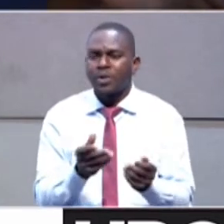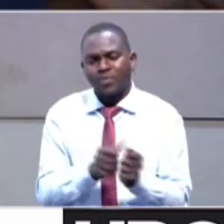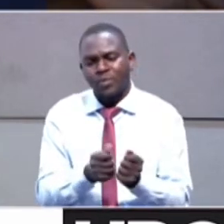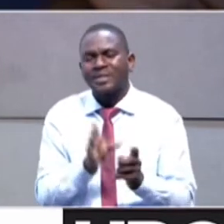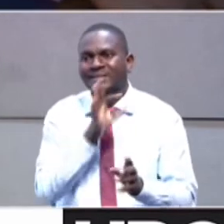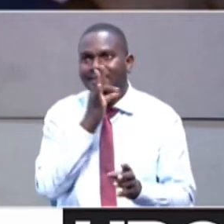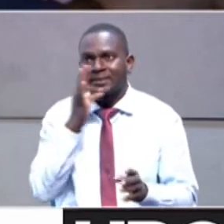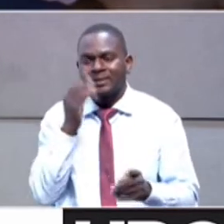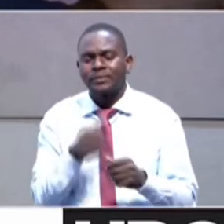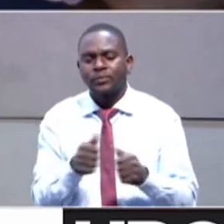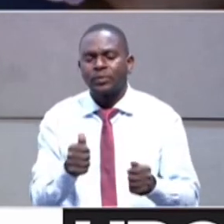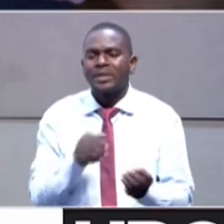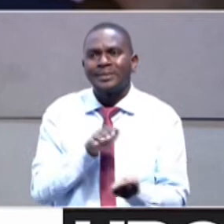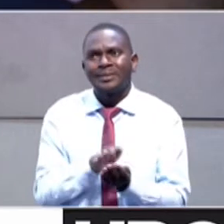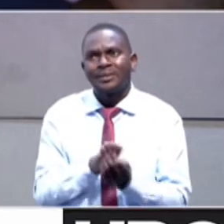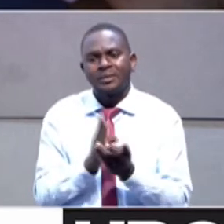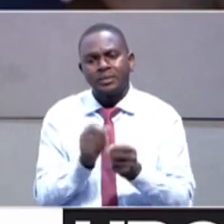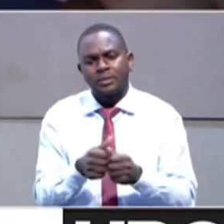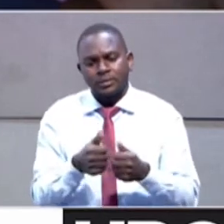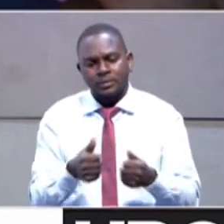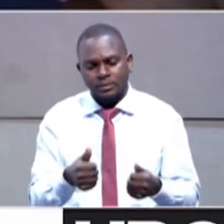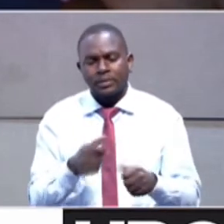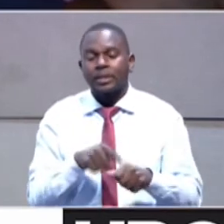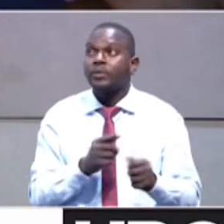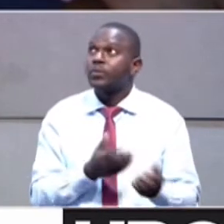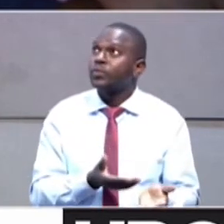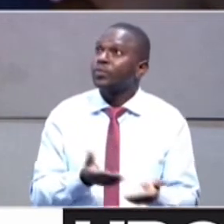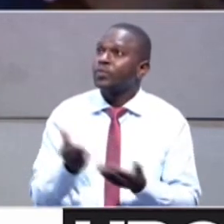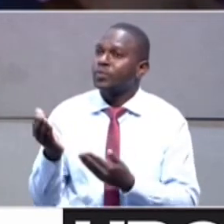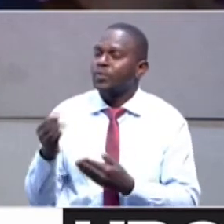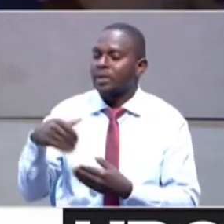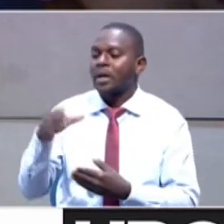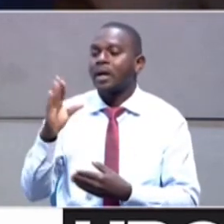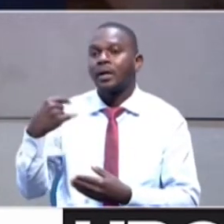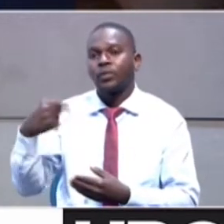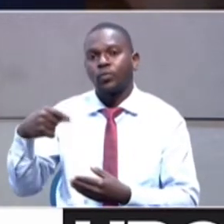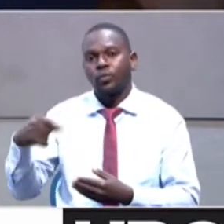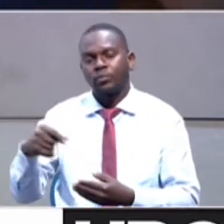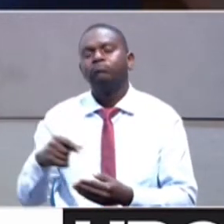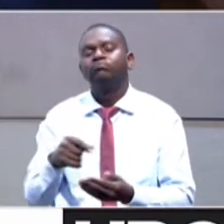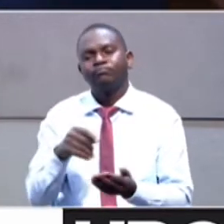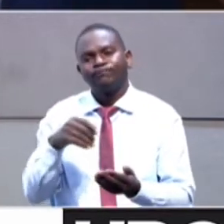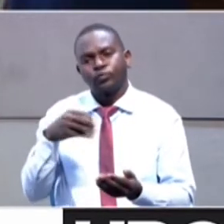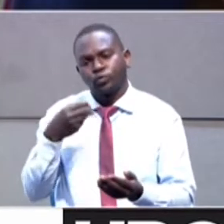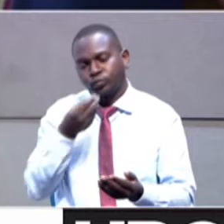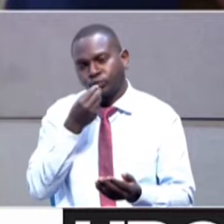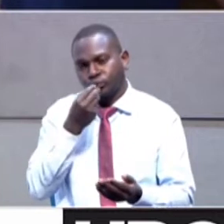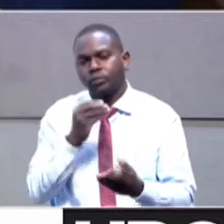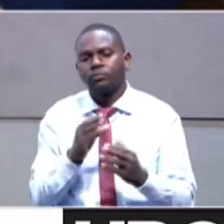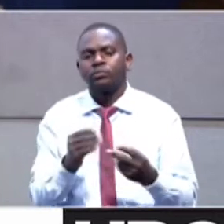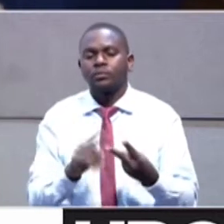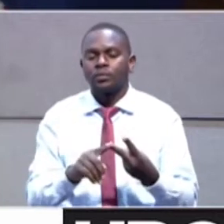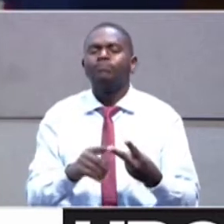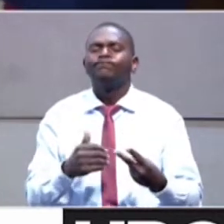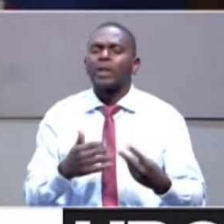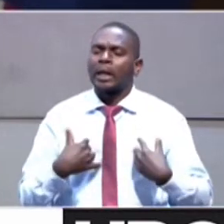properly, it's taken proper care of, and when they export high quality effort. And the other thing which has